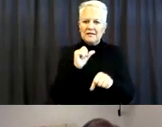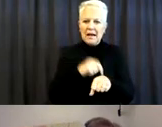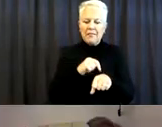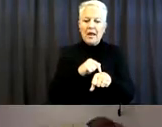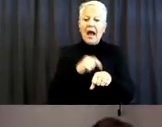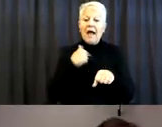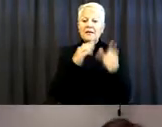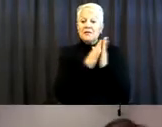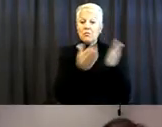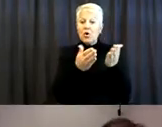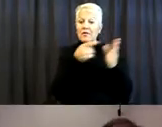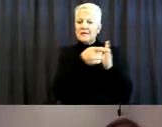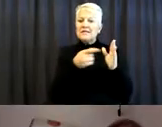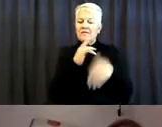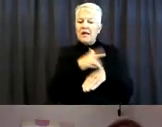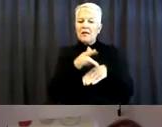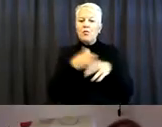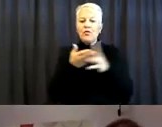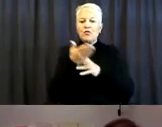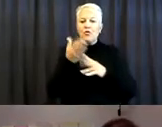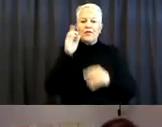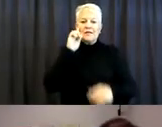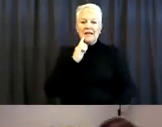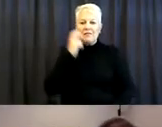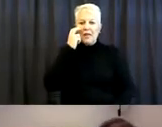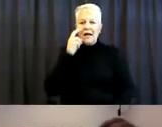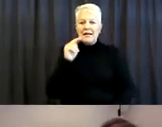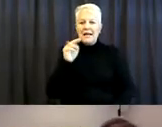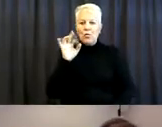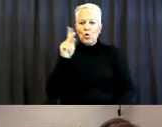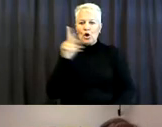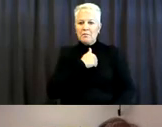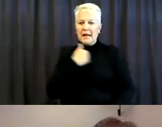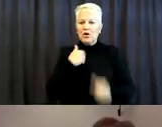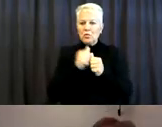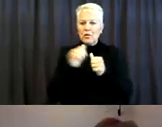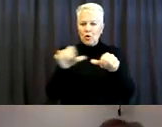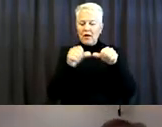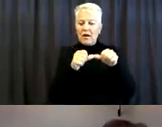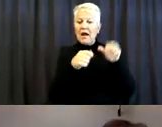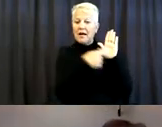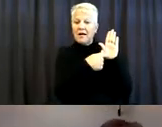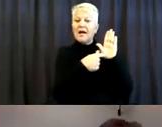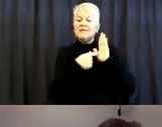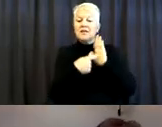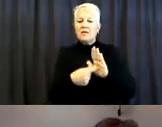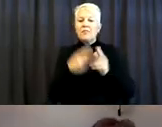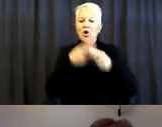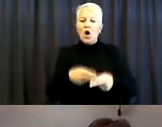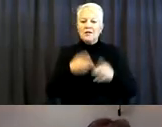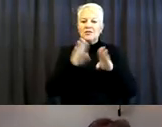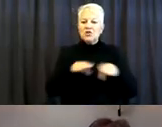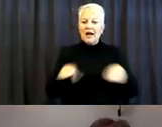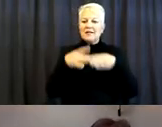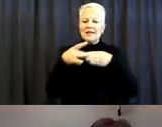available through your DeafBlind network members in your area, and it's called The Child Guided Strategies.